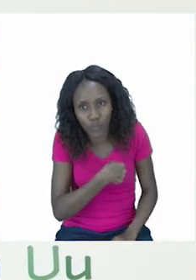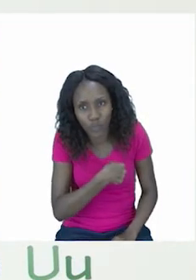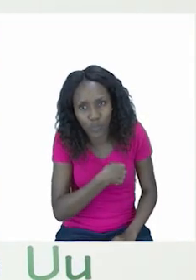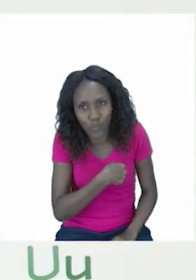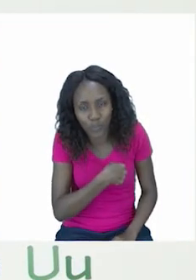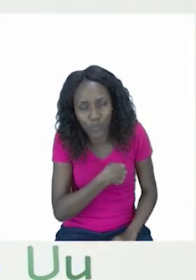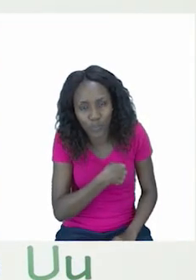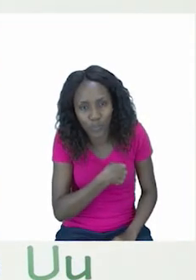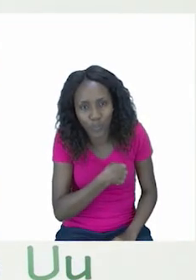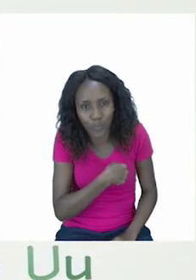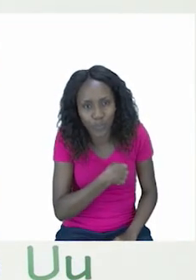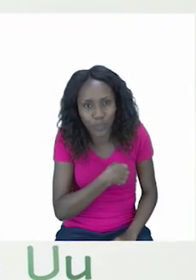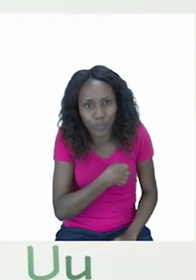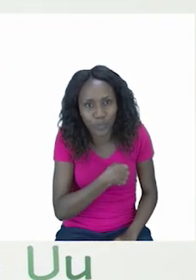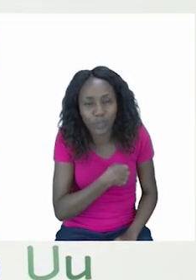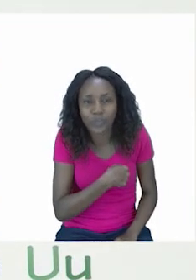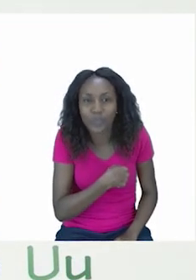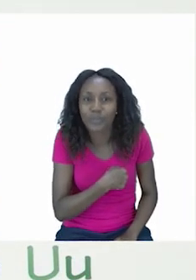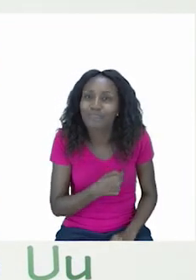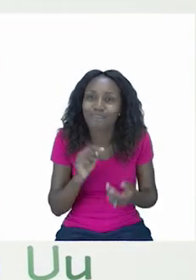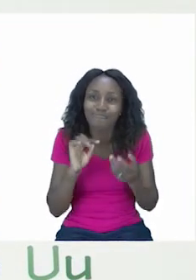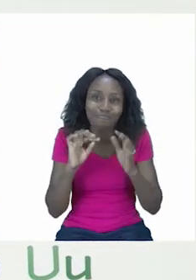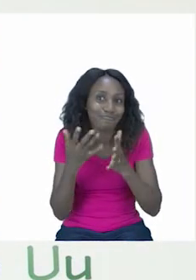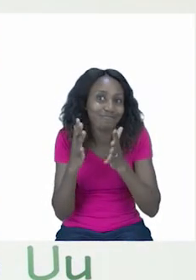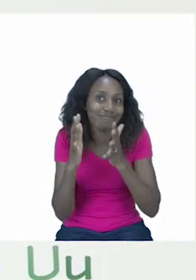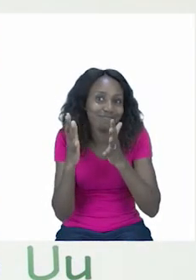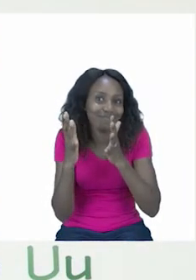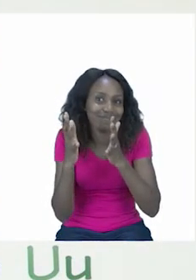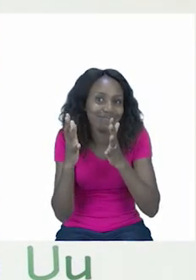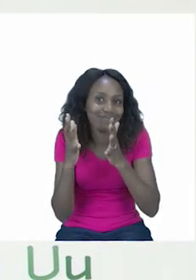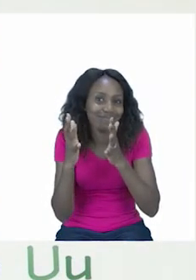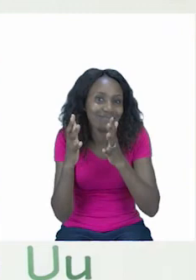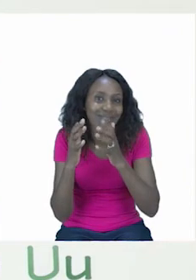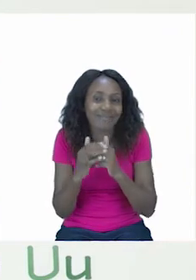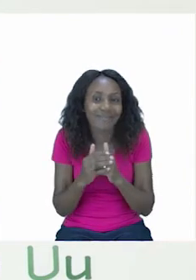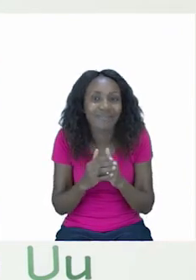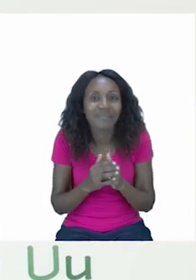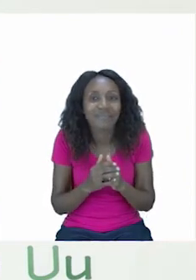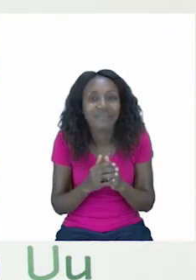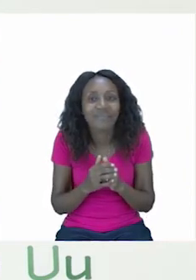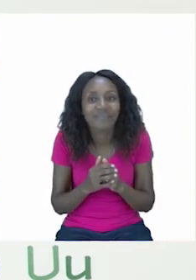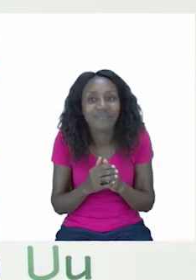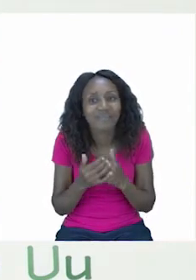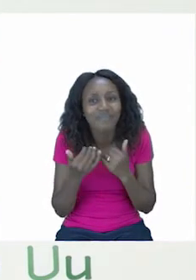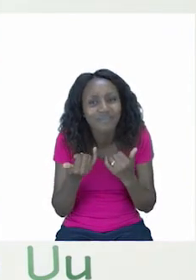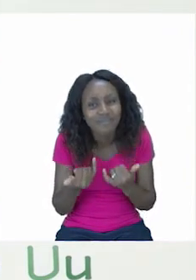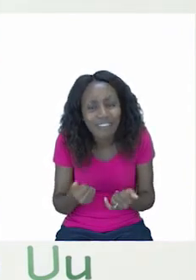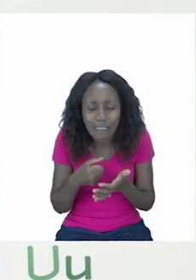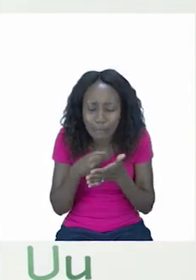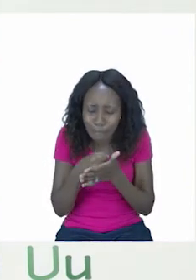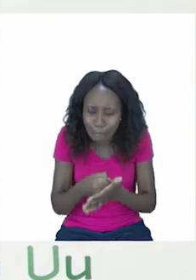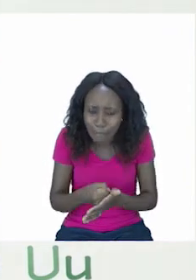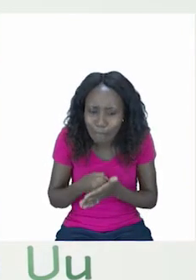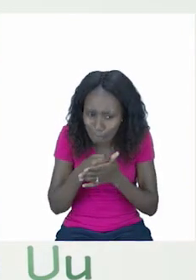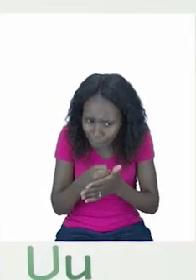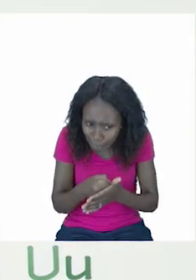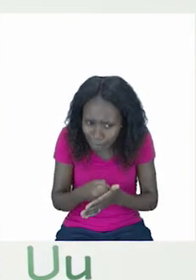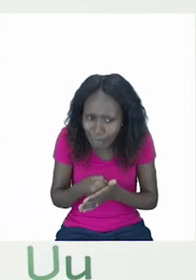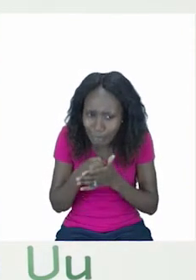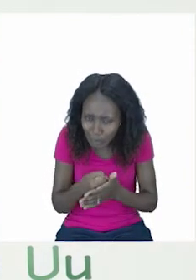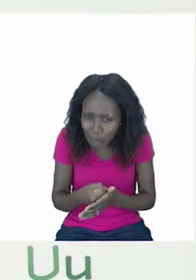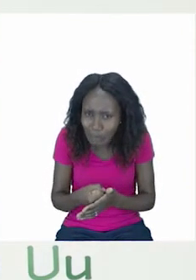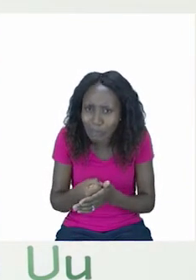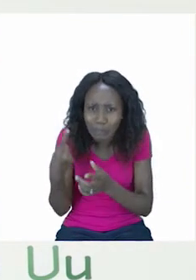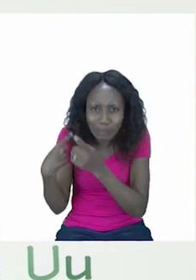she. Well done. Now, let us try and say our pronouns again.